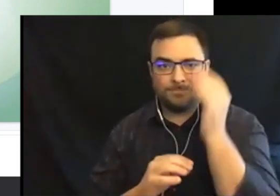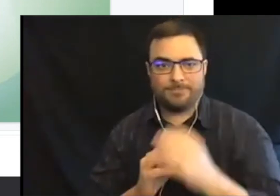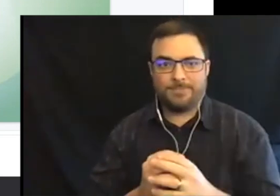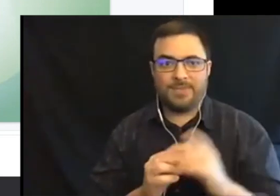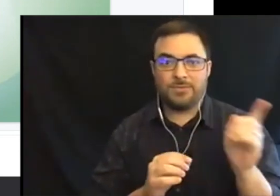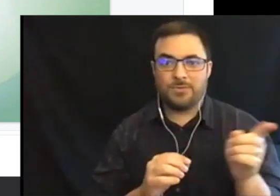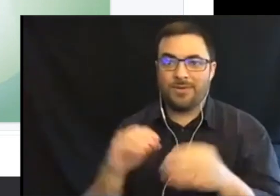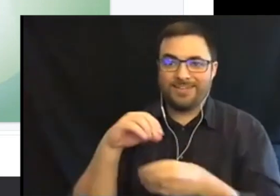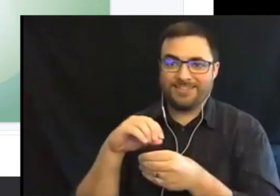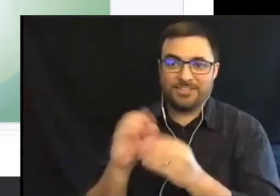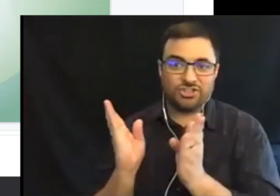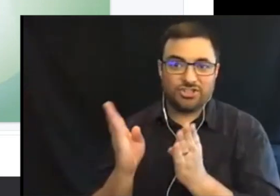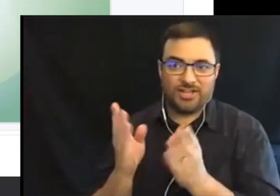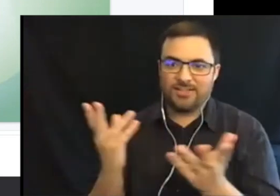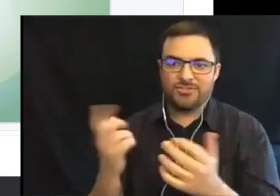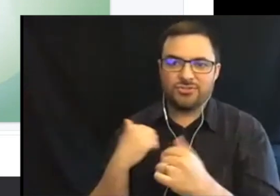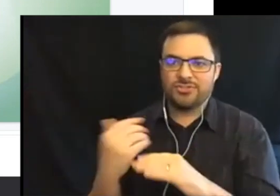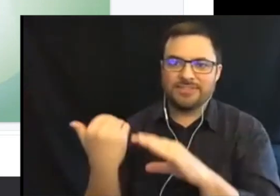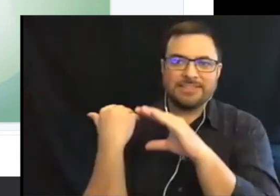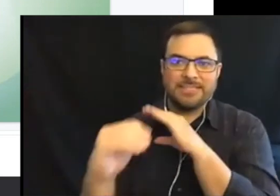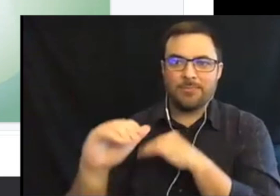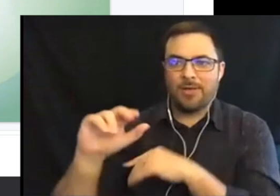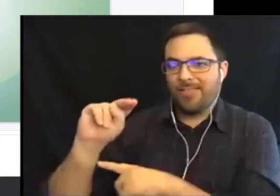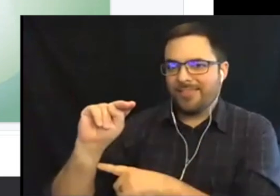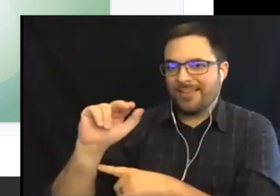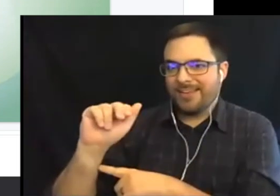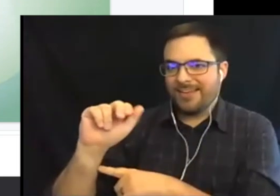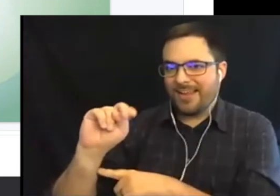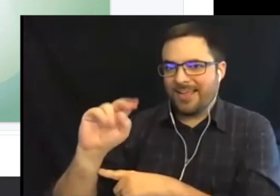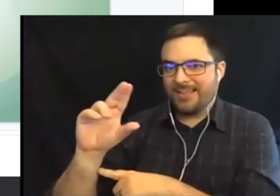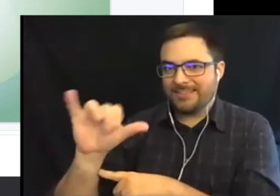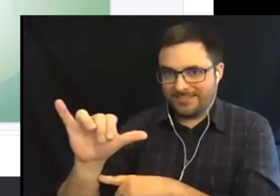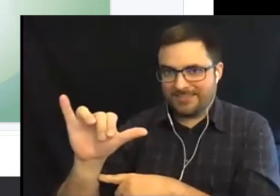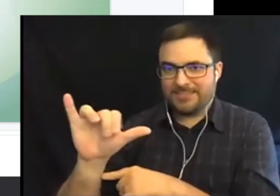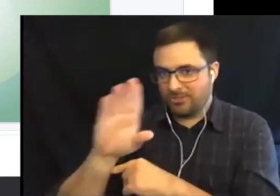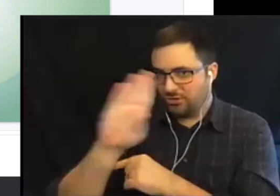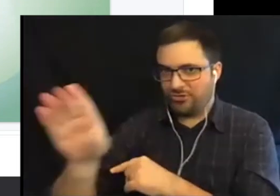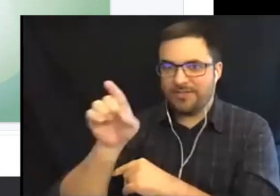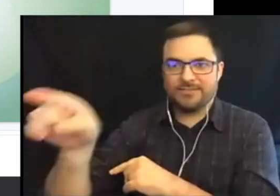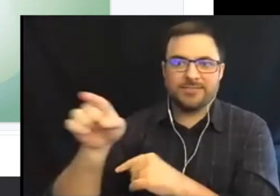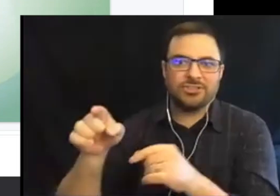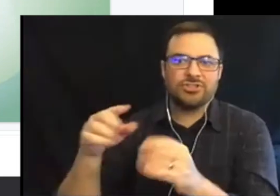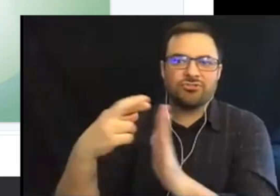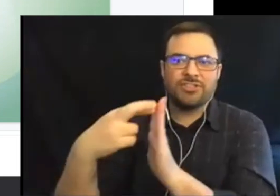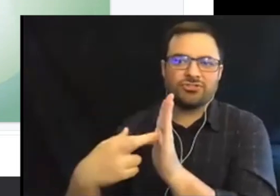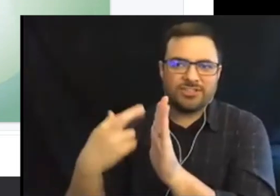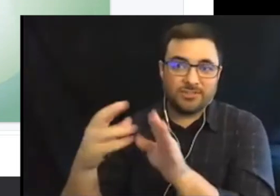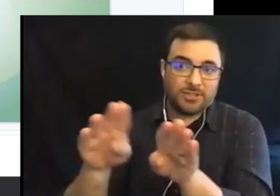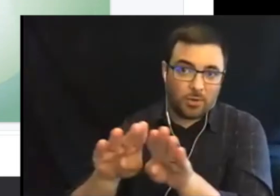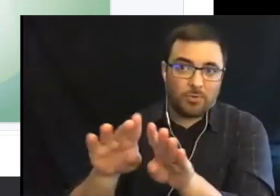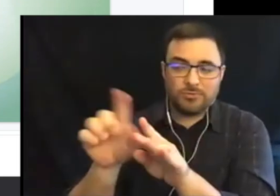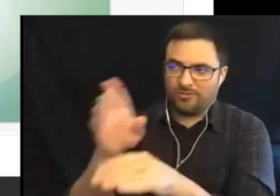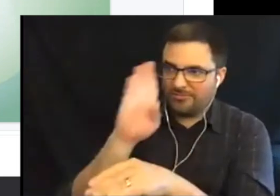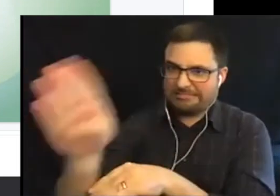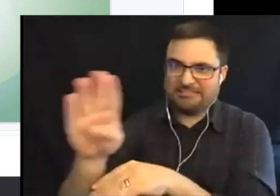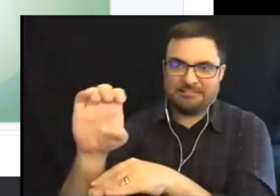the chat, you just have to email Nancy directly at CISA 7 because registration is closed. But if you email her directly,